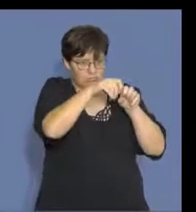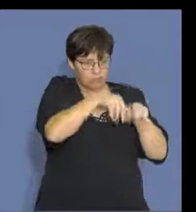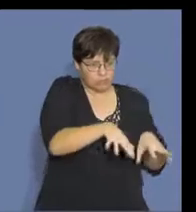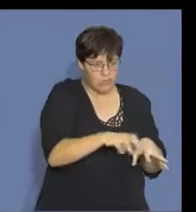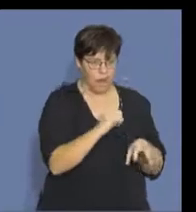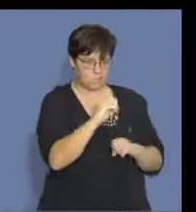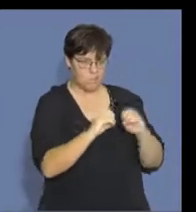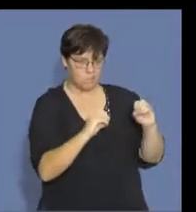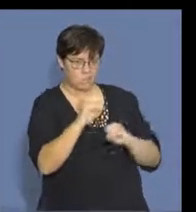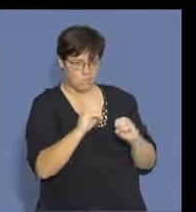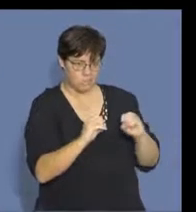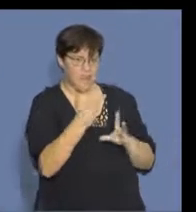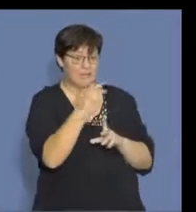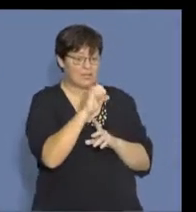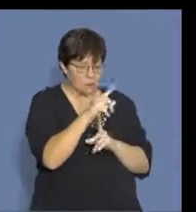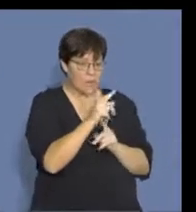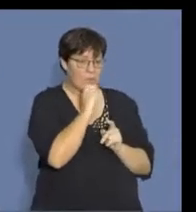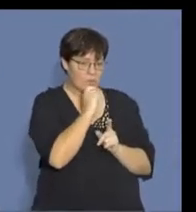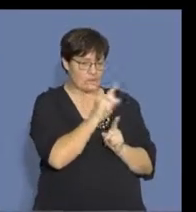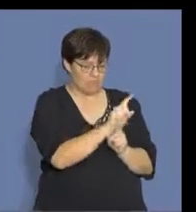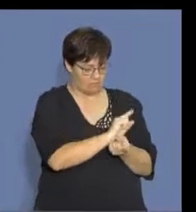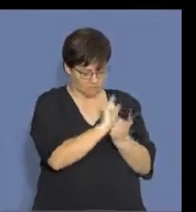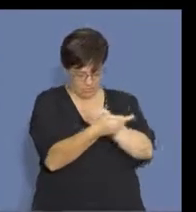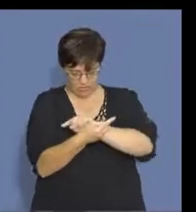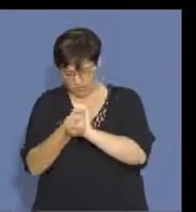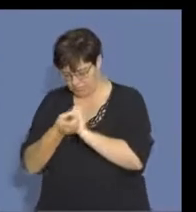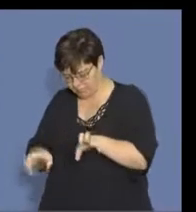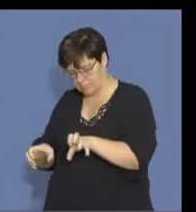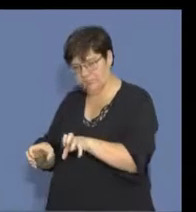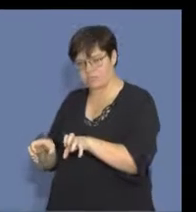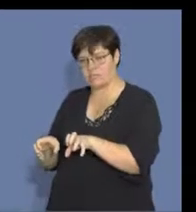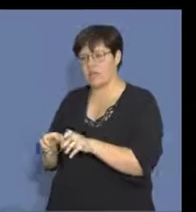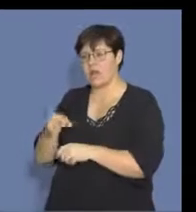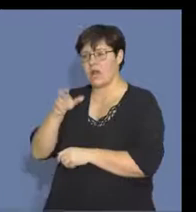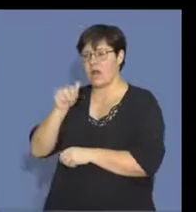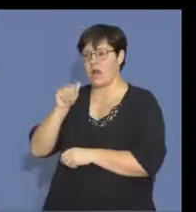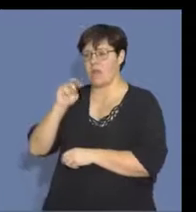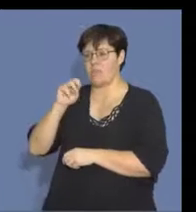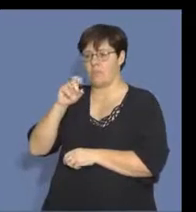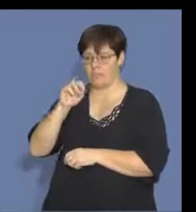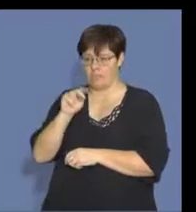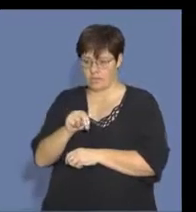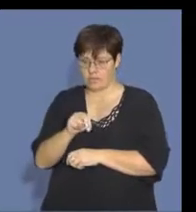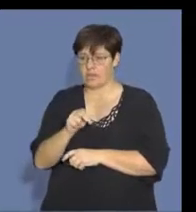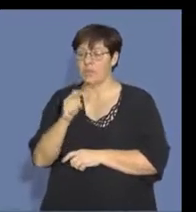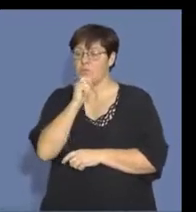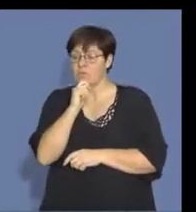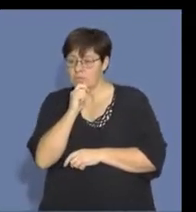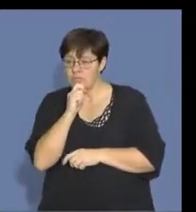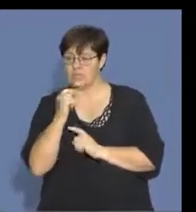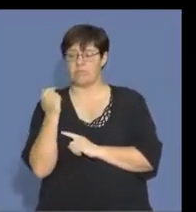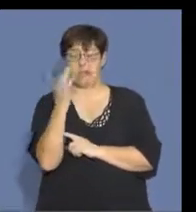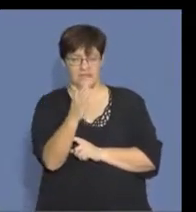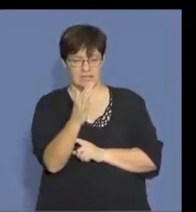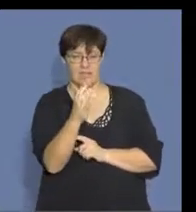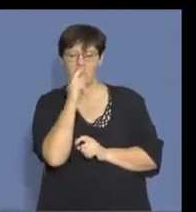fixing bacteria and converting that into ammonia, which is then released and used by the plant